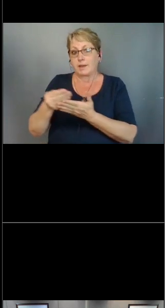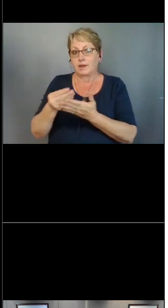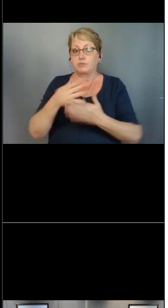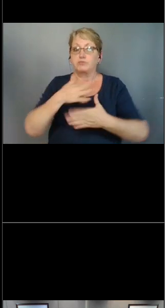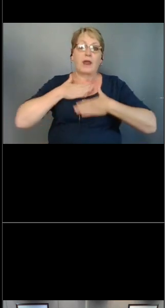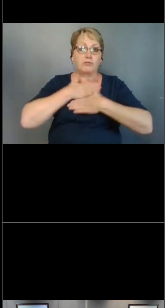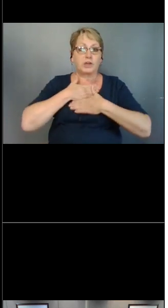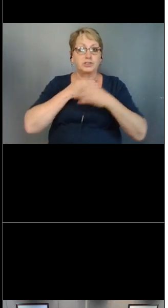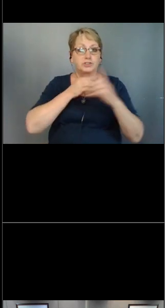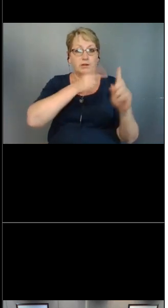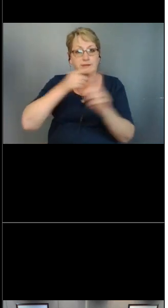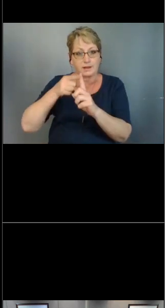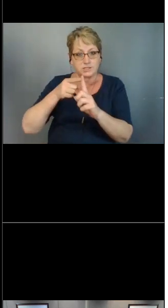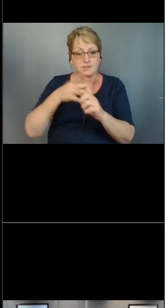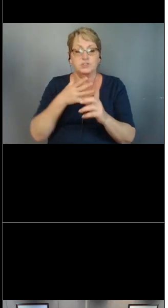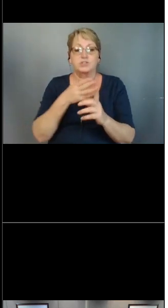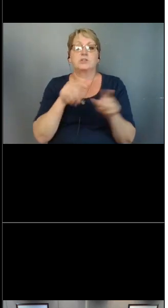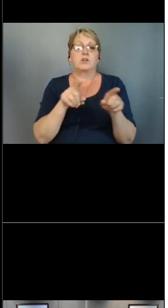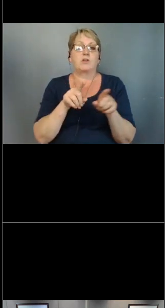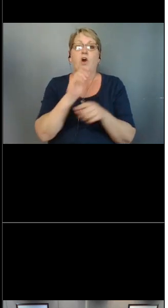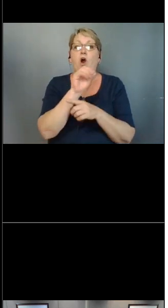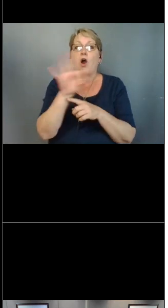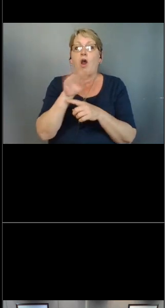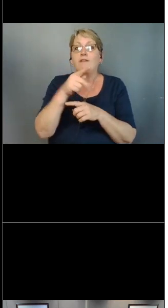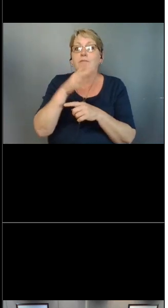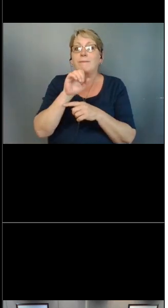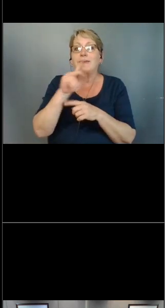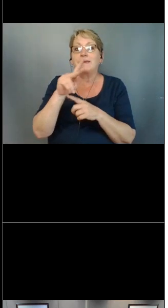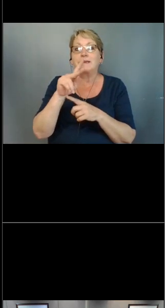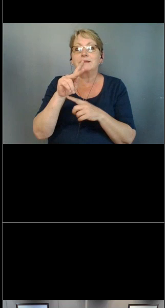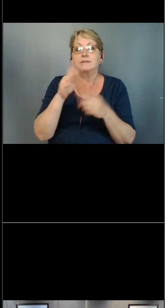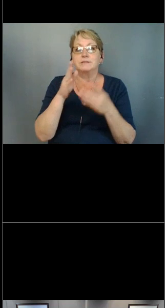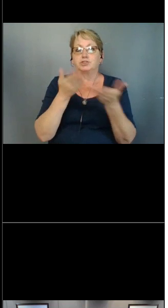recreational destinations, and off-peak service to express locations.